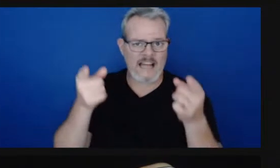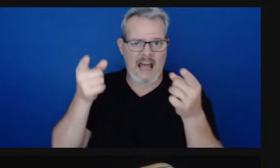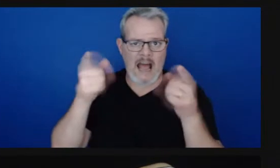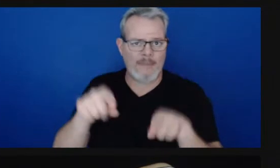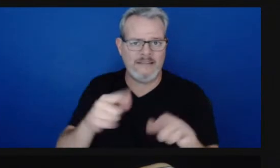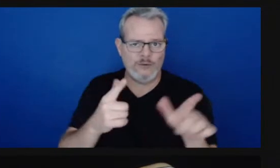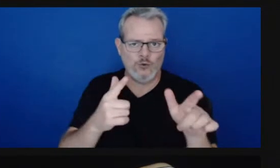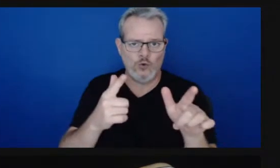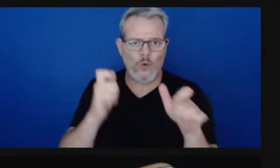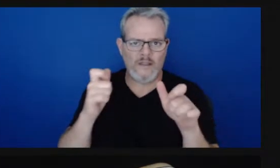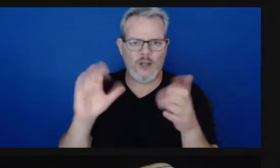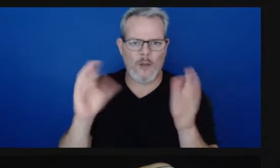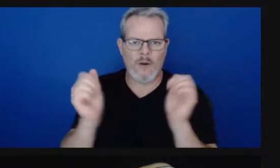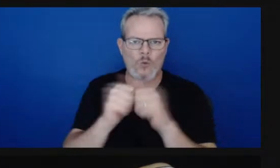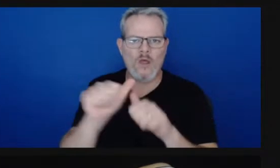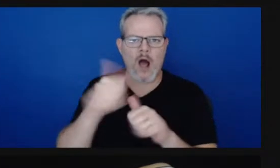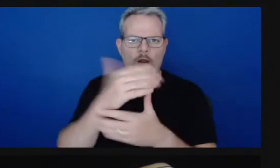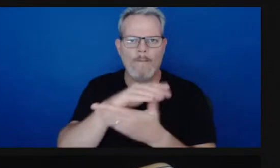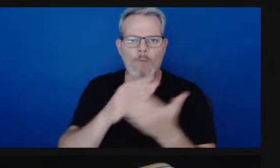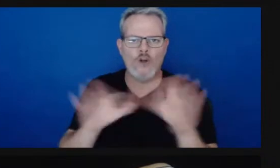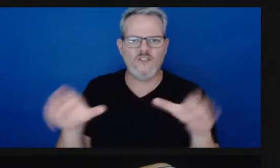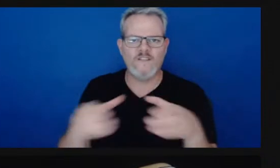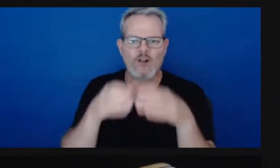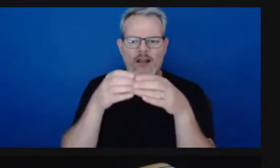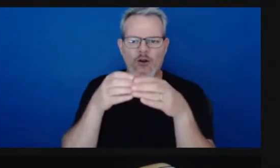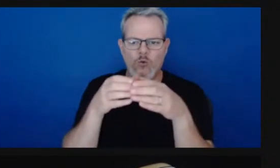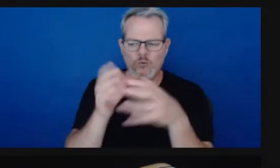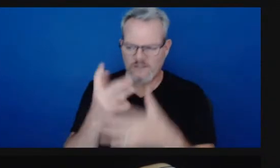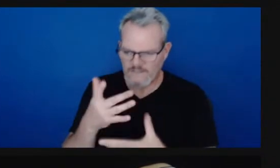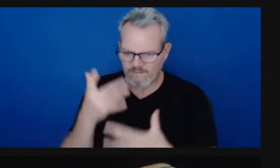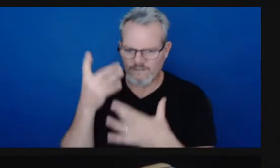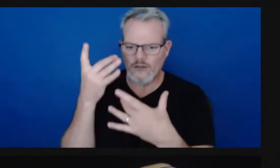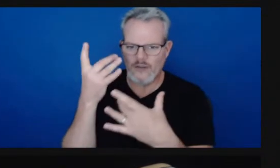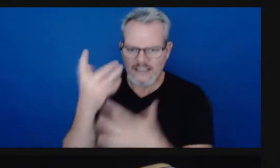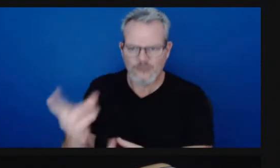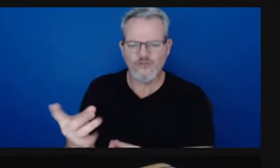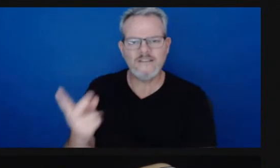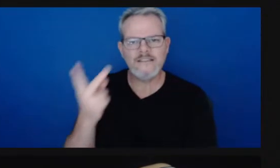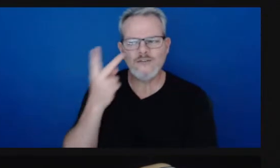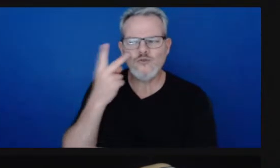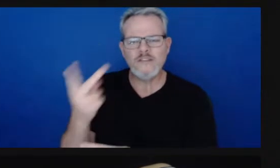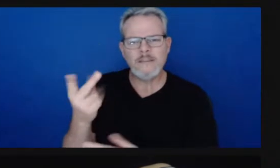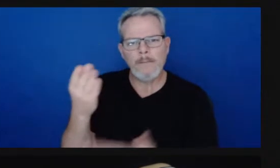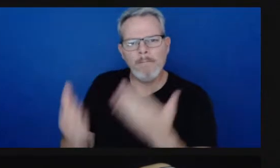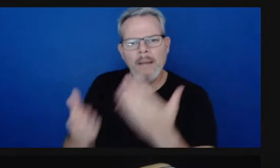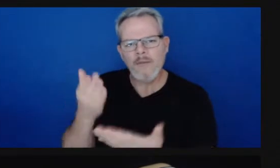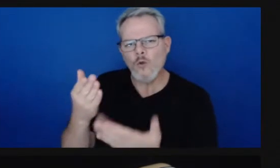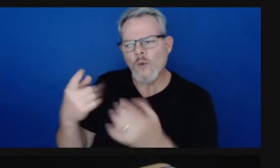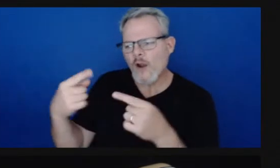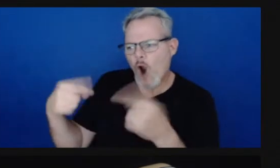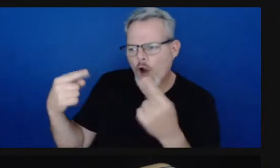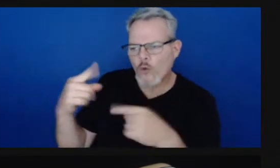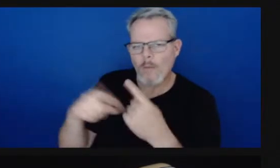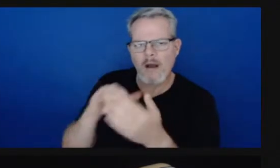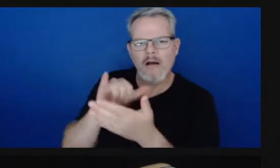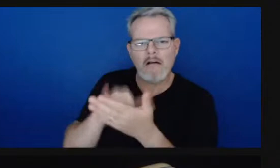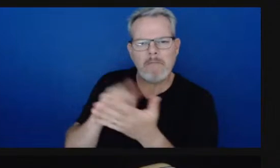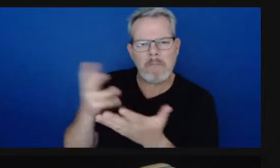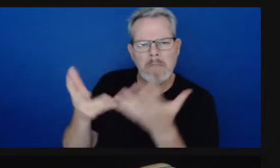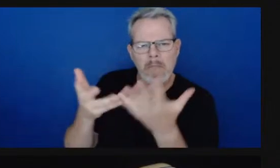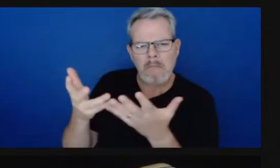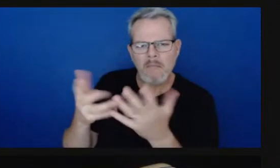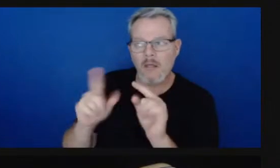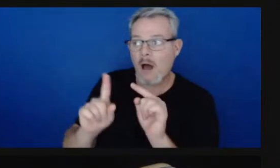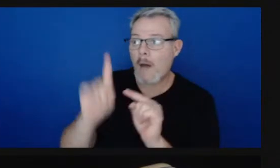volcano. So very interesting. You see you maybe could argue that the up and down